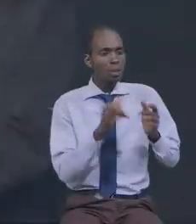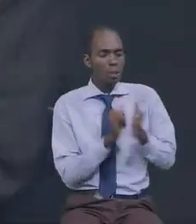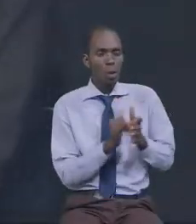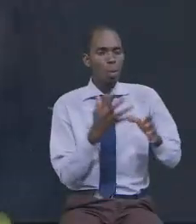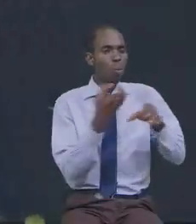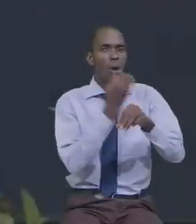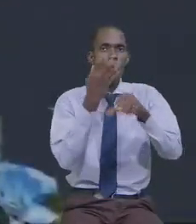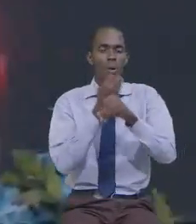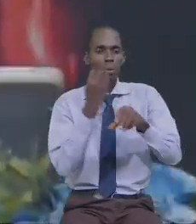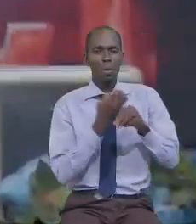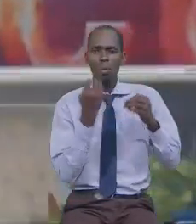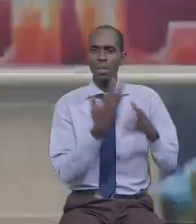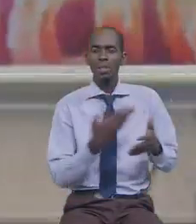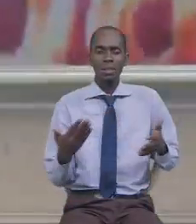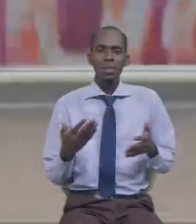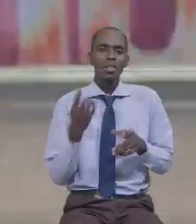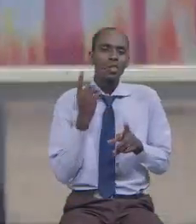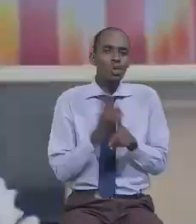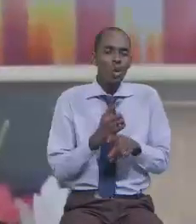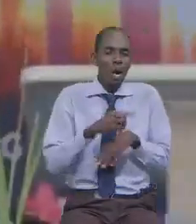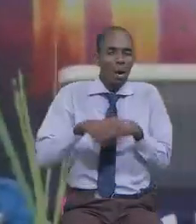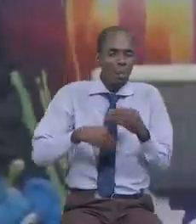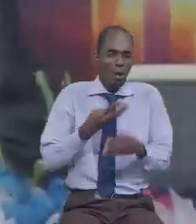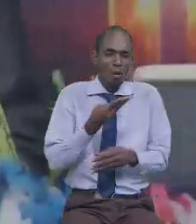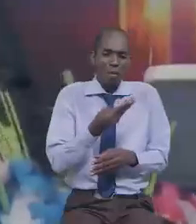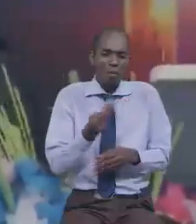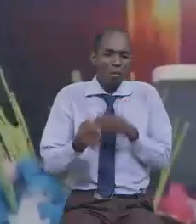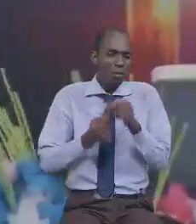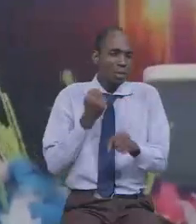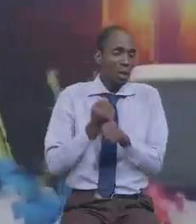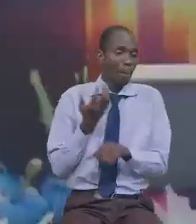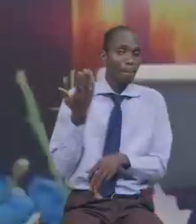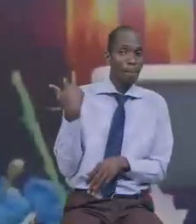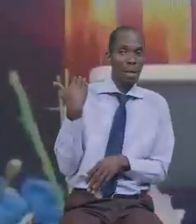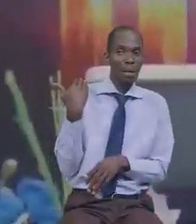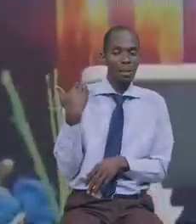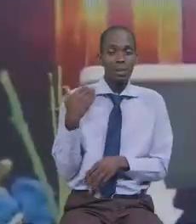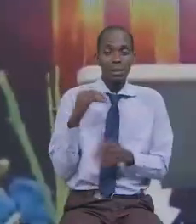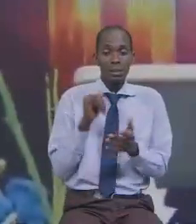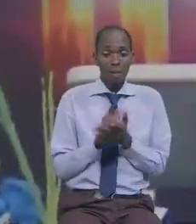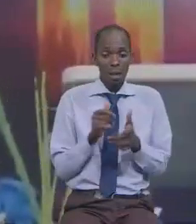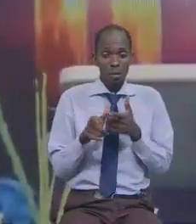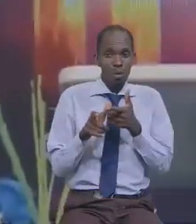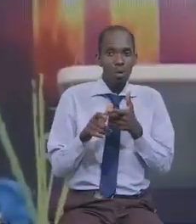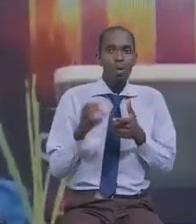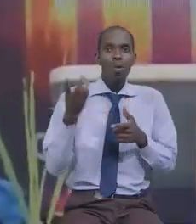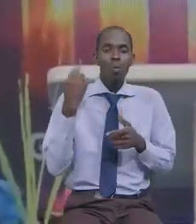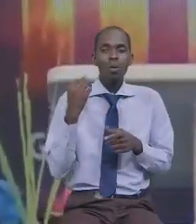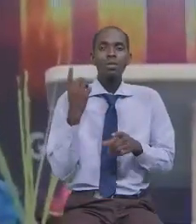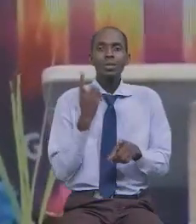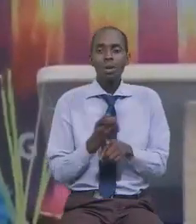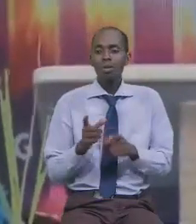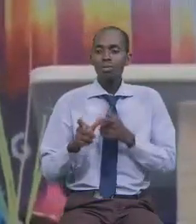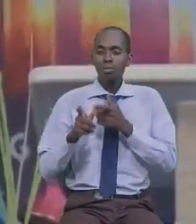record. Just about a few years ago, she was only trotting and running on the